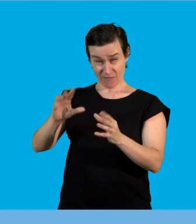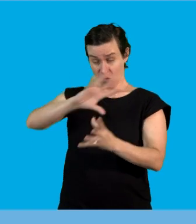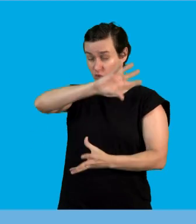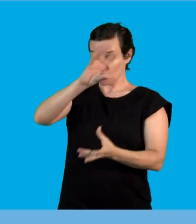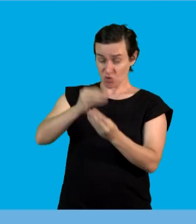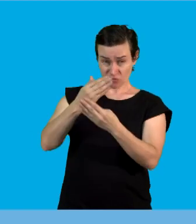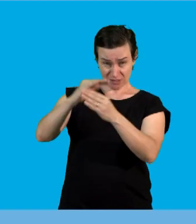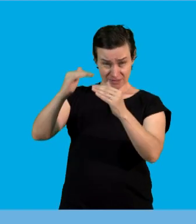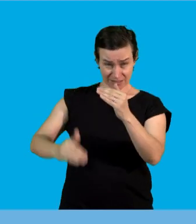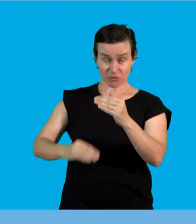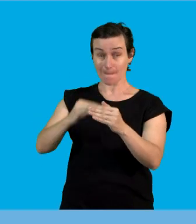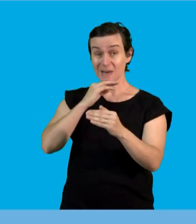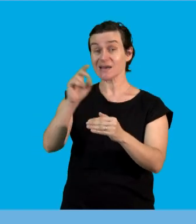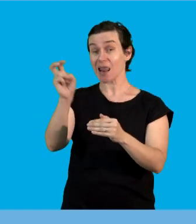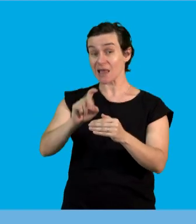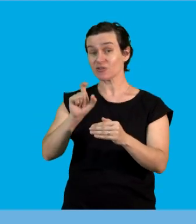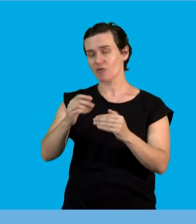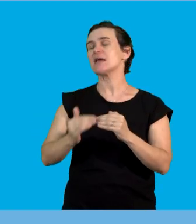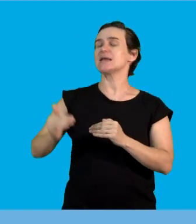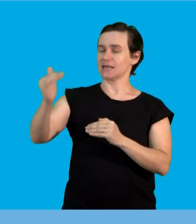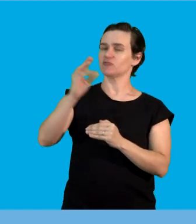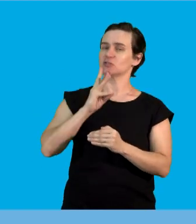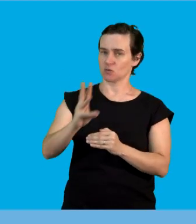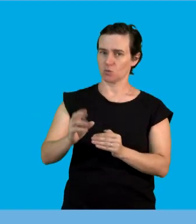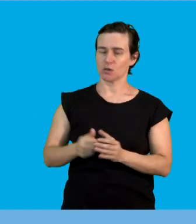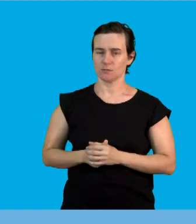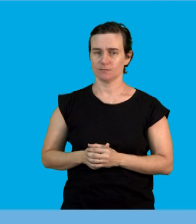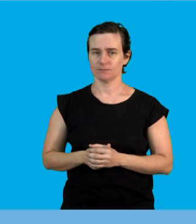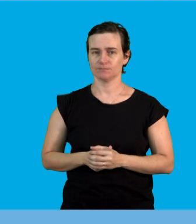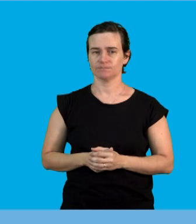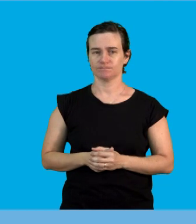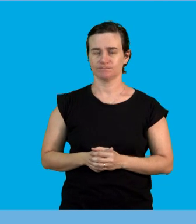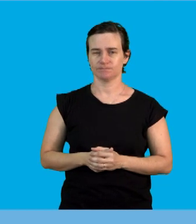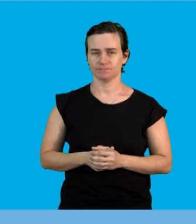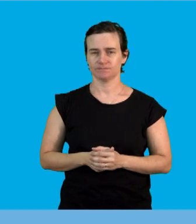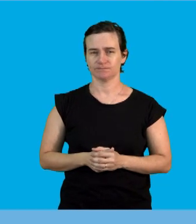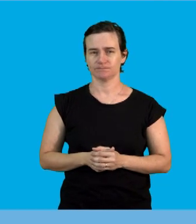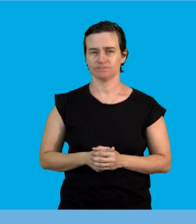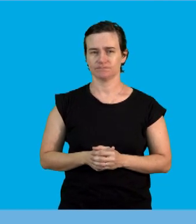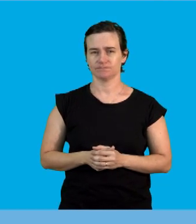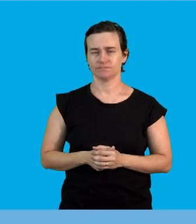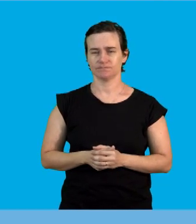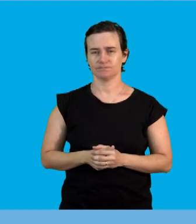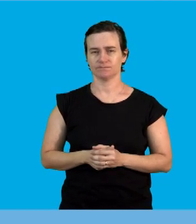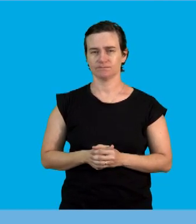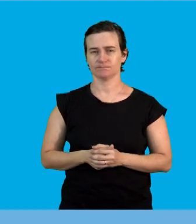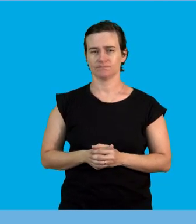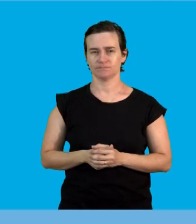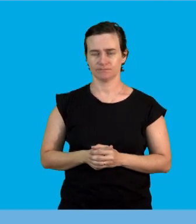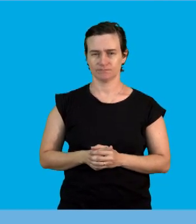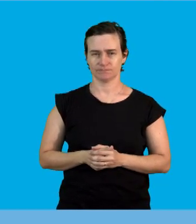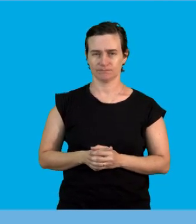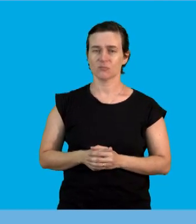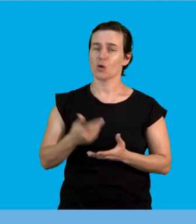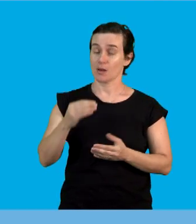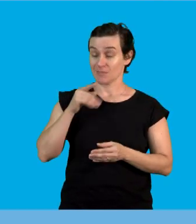of that, the current is going to increase. So the total current in a circuit increases as more and more